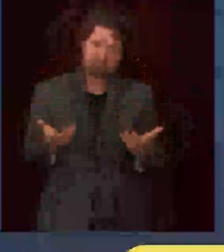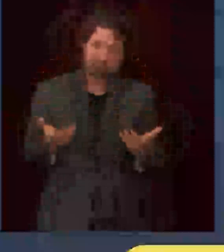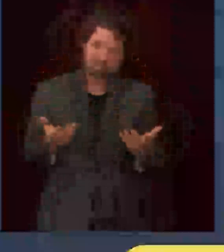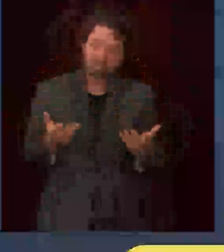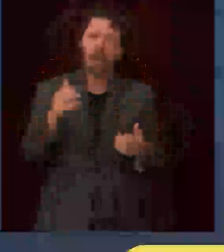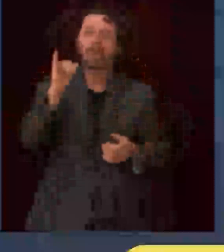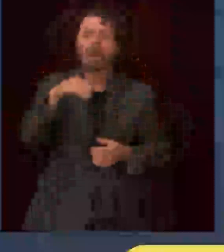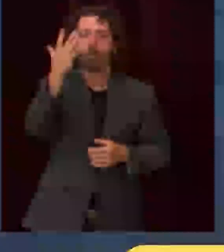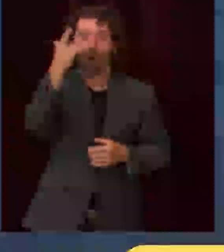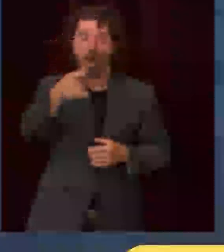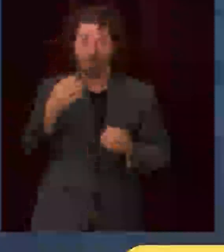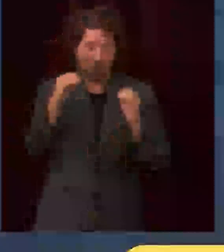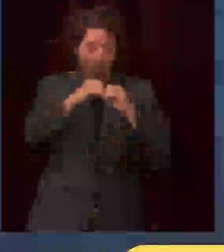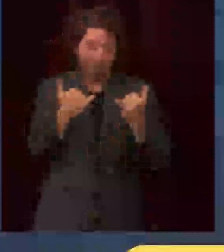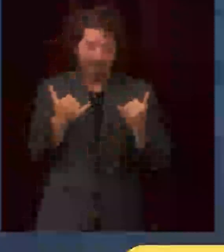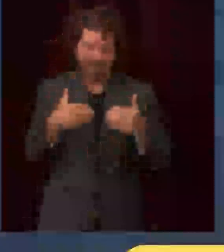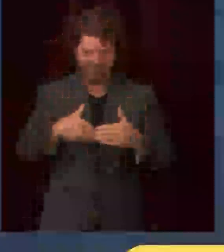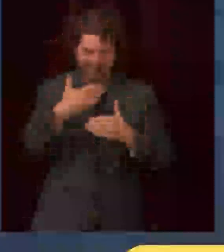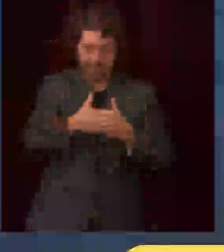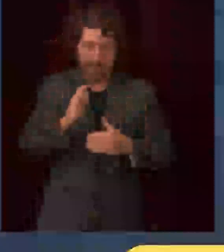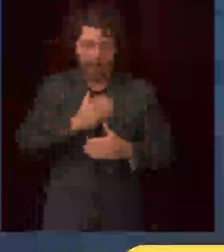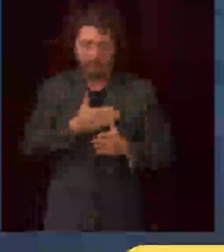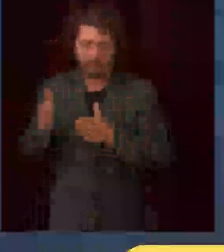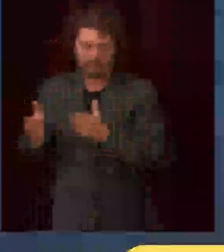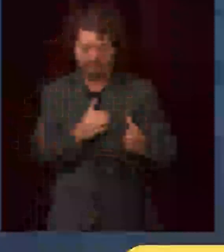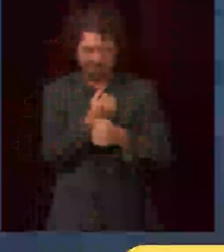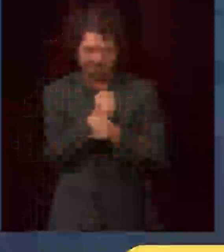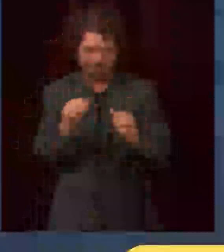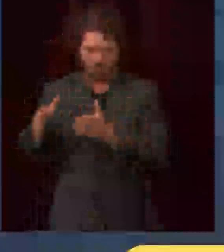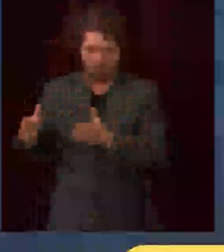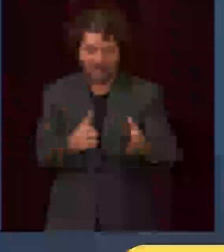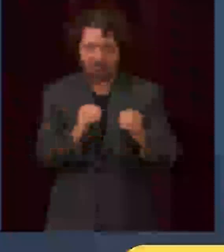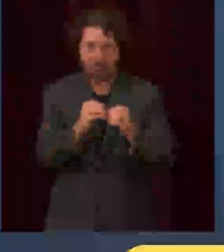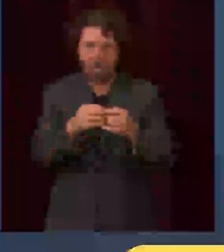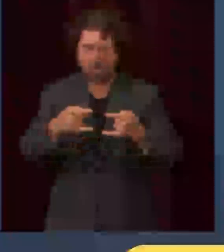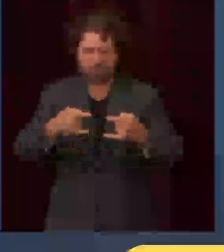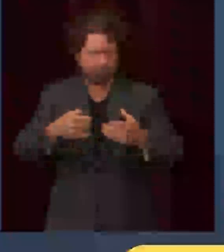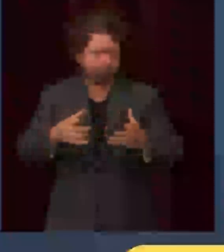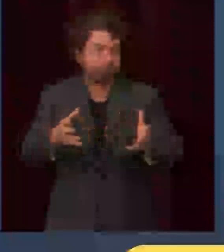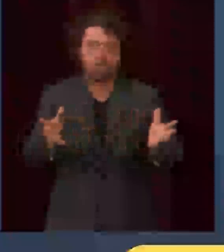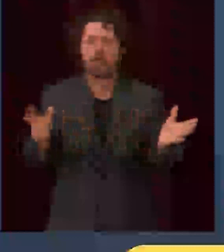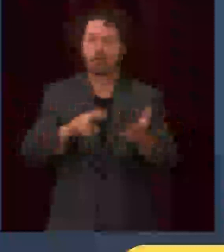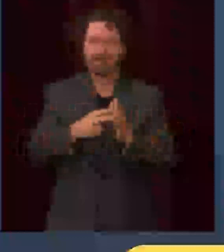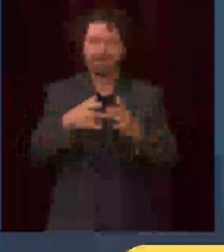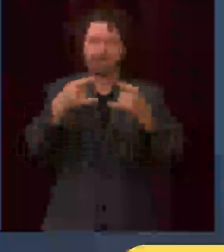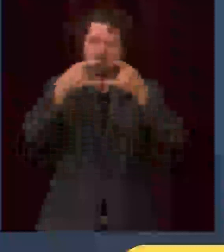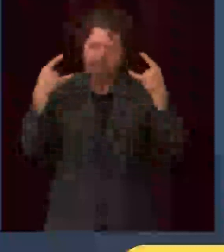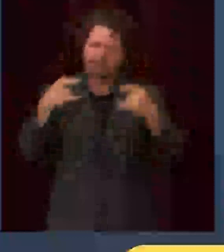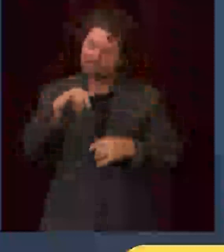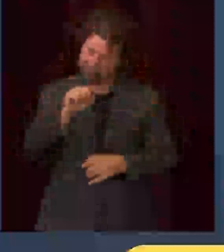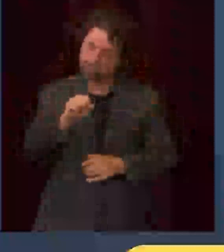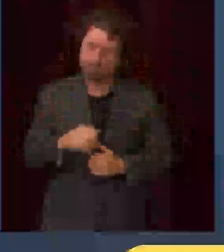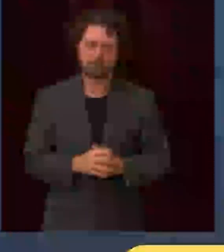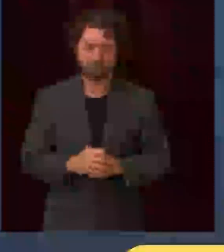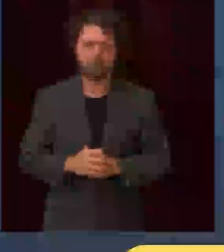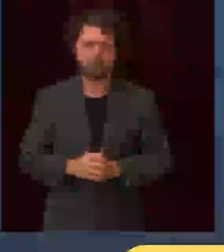with the Spokesman Review. A couple of questions, Governor, if I could. To follow up on what Drew just